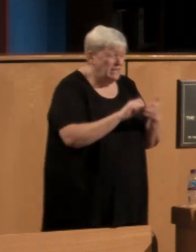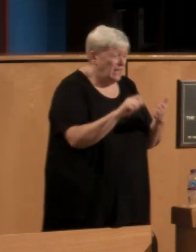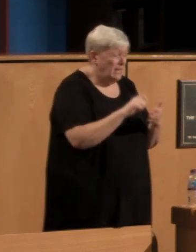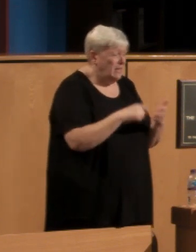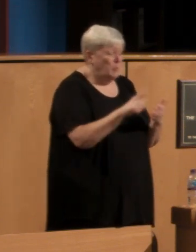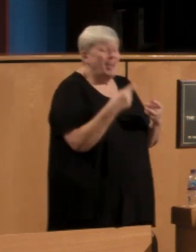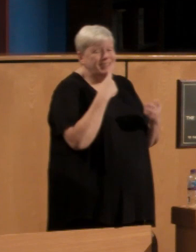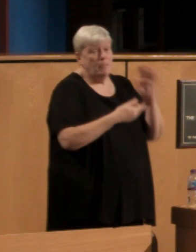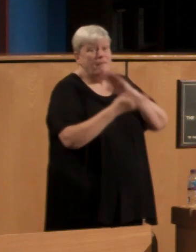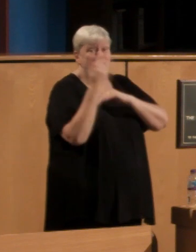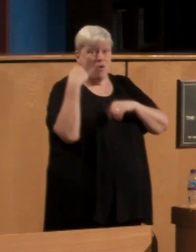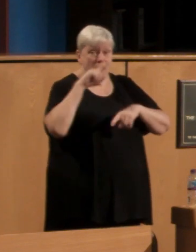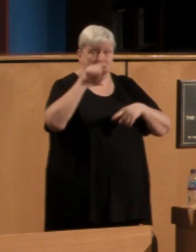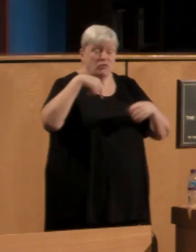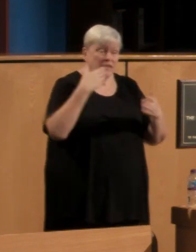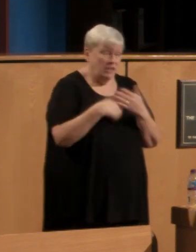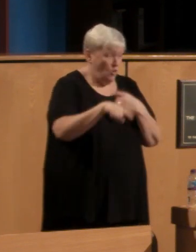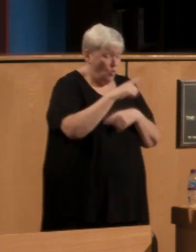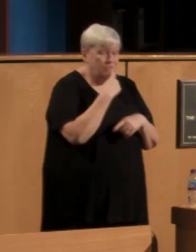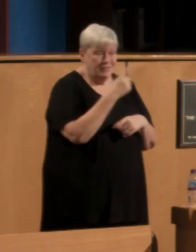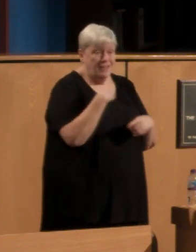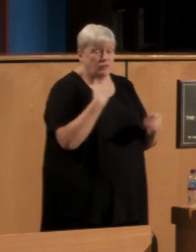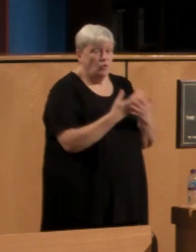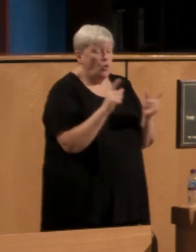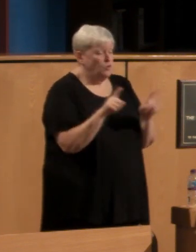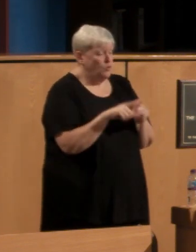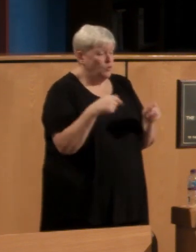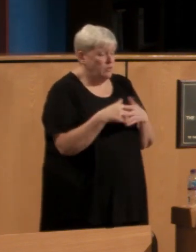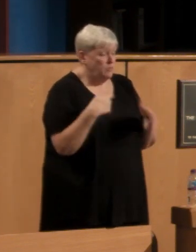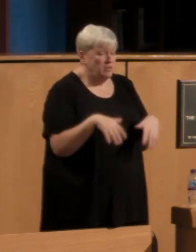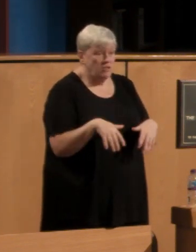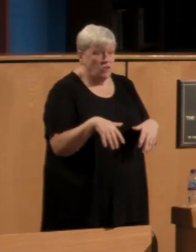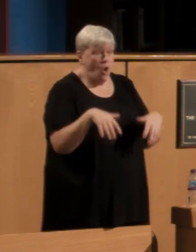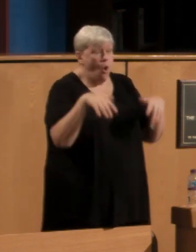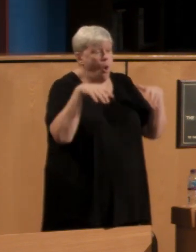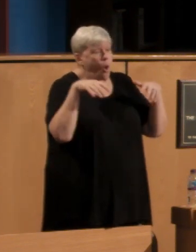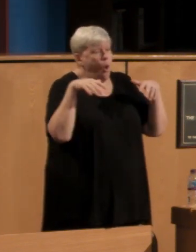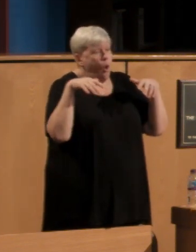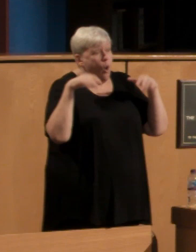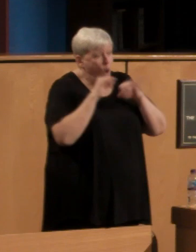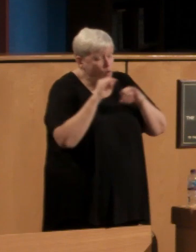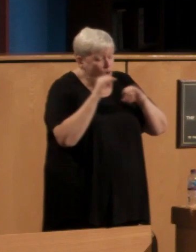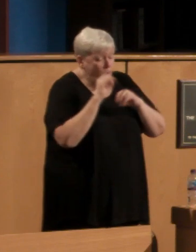was saying earlier, as we were all saying, there's also like horror really lends itself to queerness.